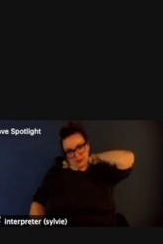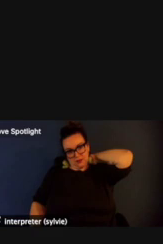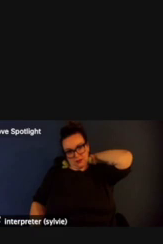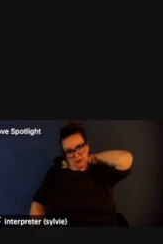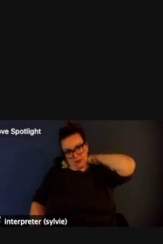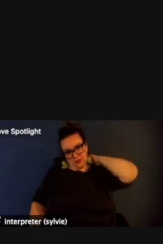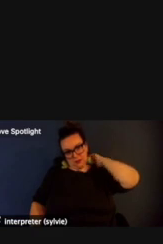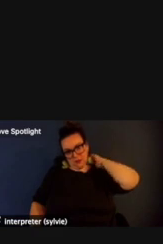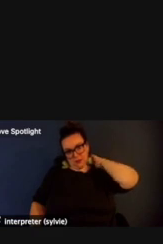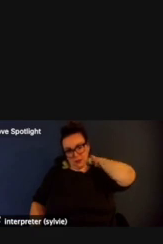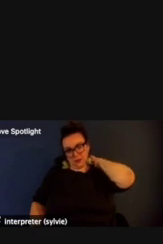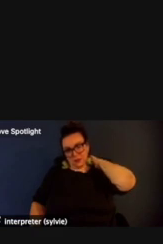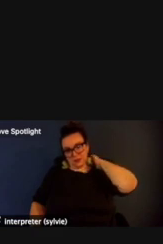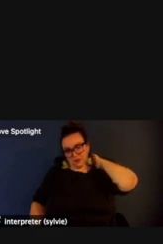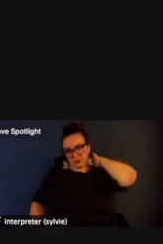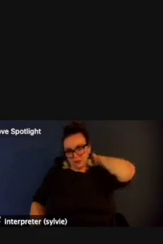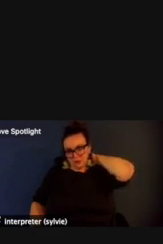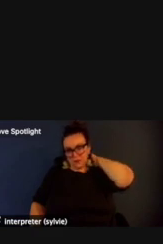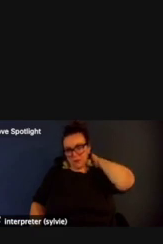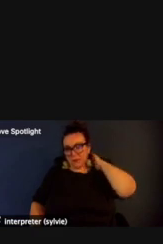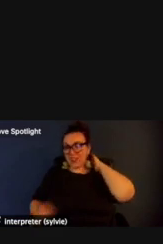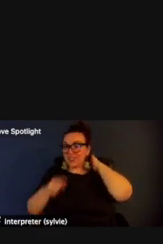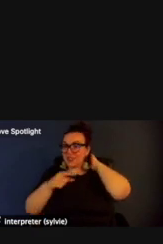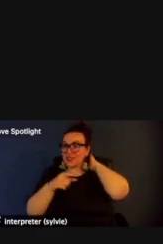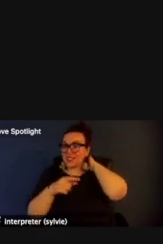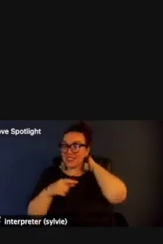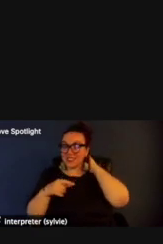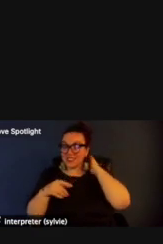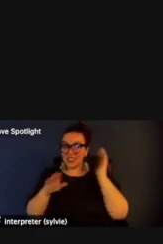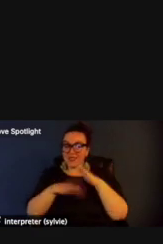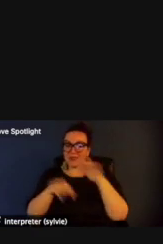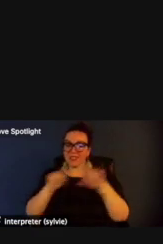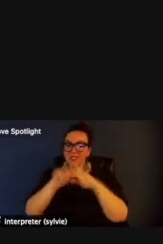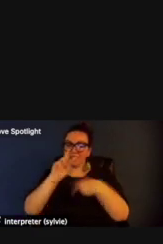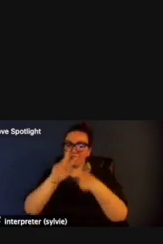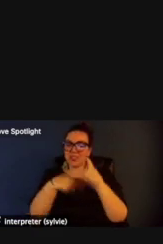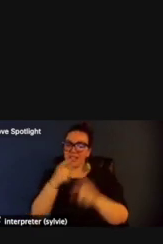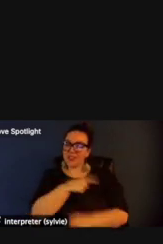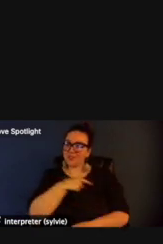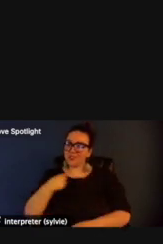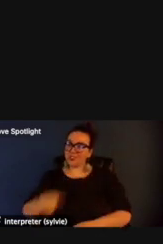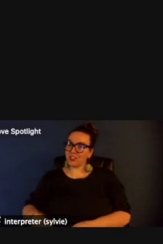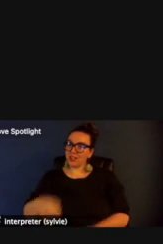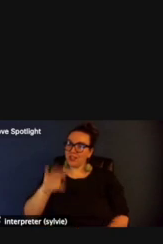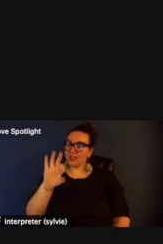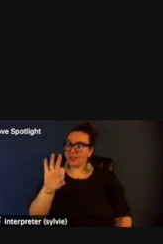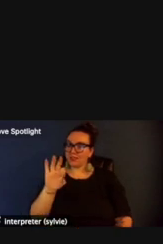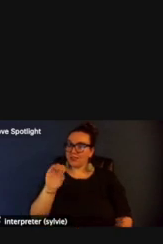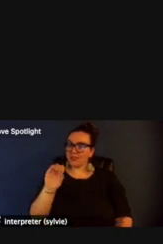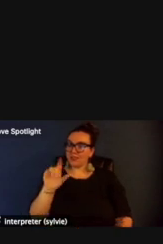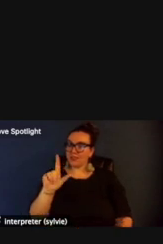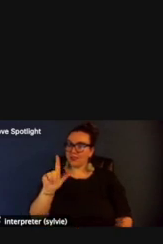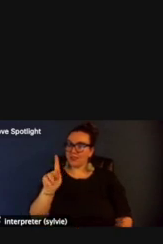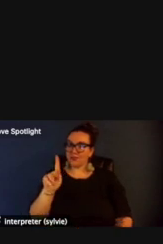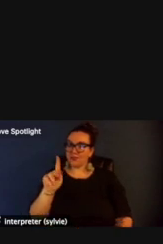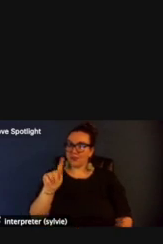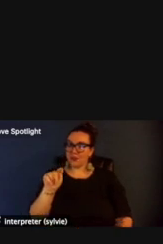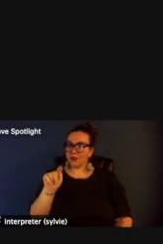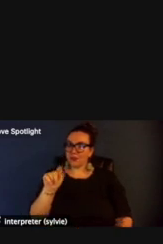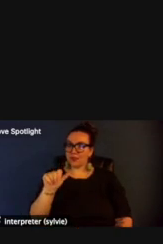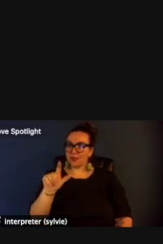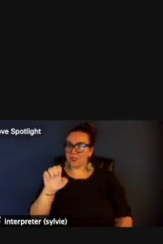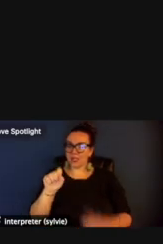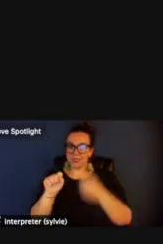But so this is basically different Chinese folk tales that they're showing. But I think it's just so cool how they have the fire